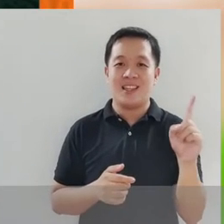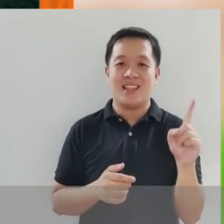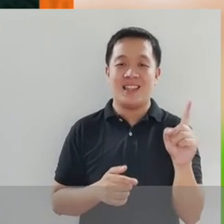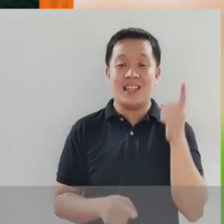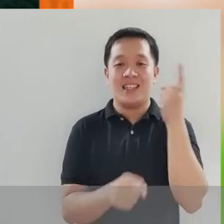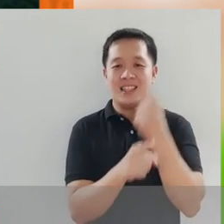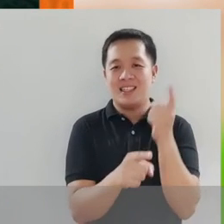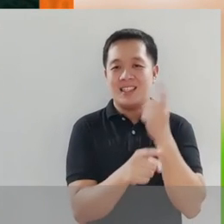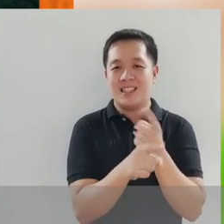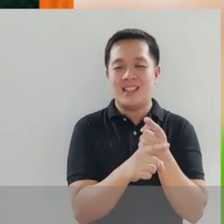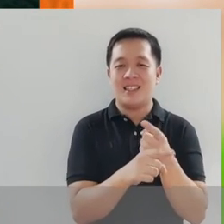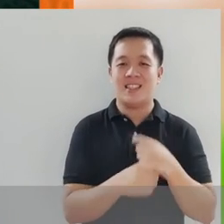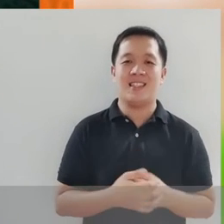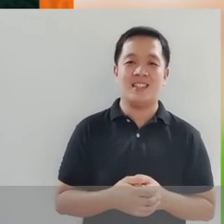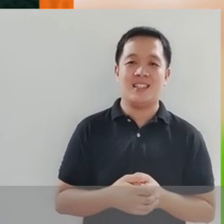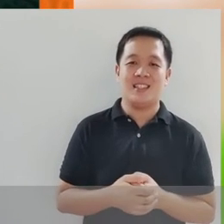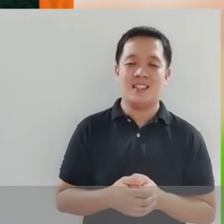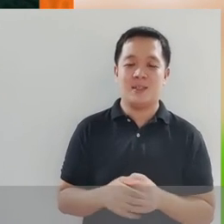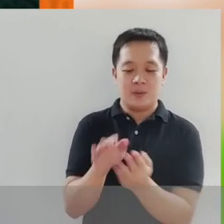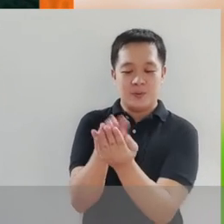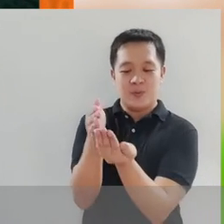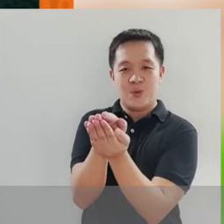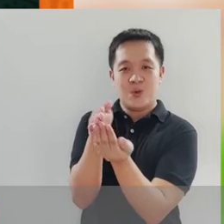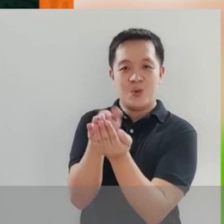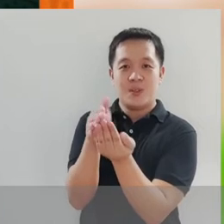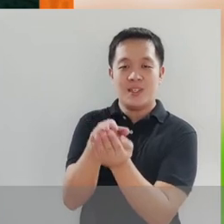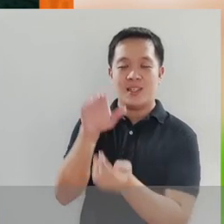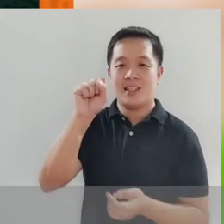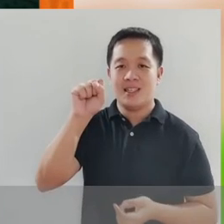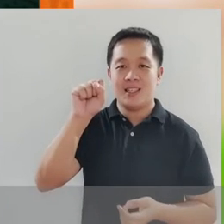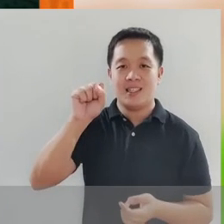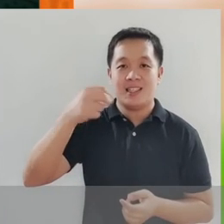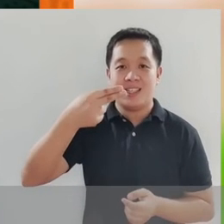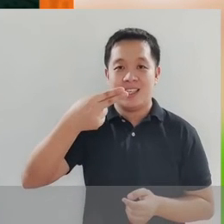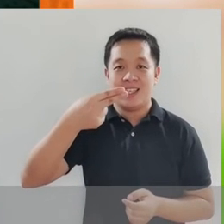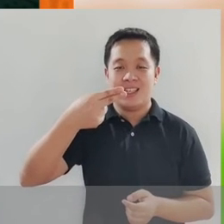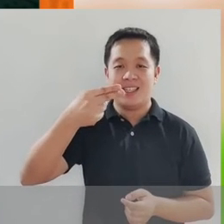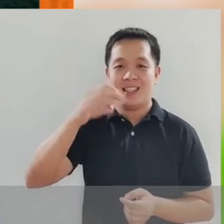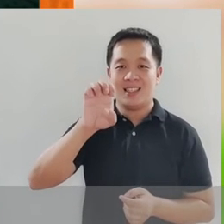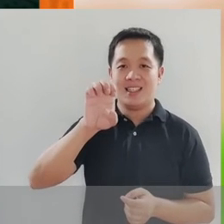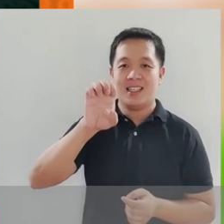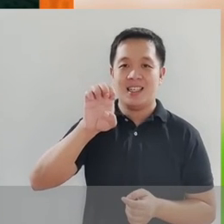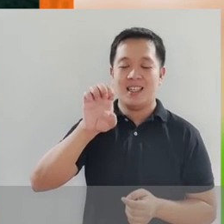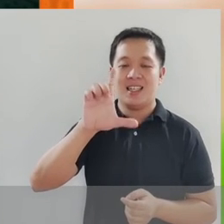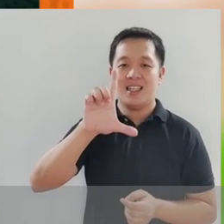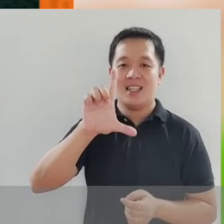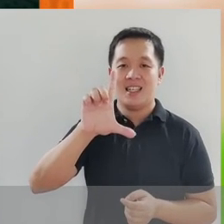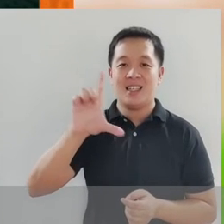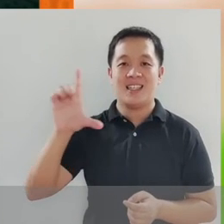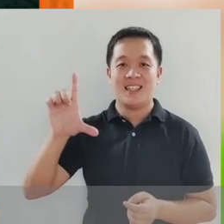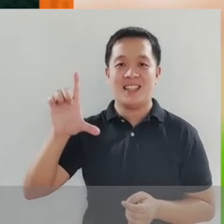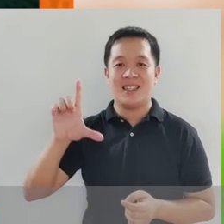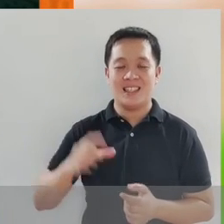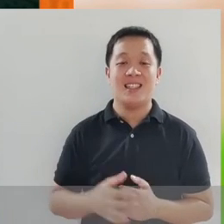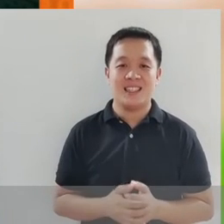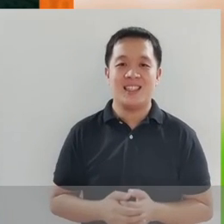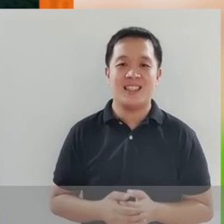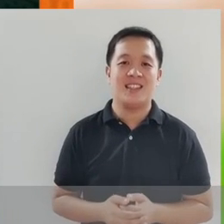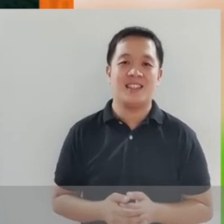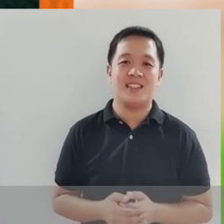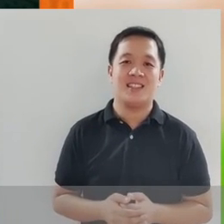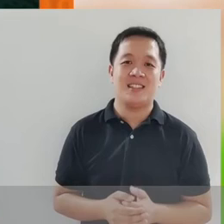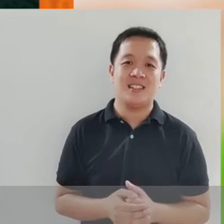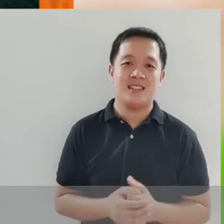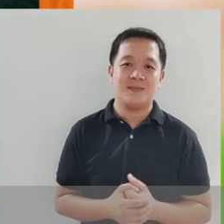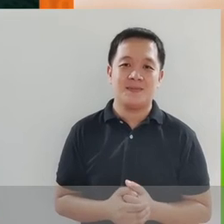That is right. It is a shell. S H E L